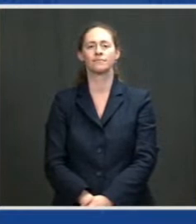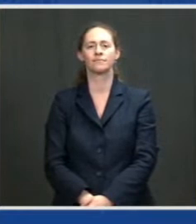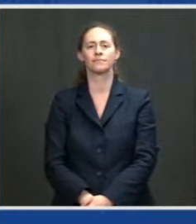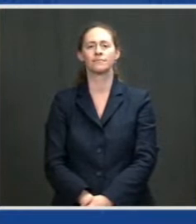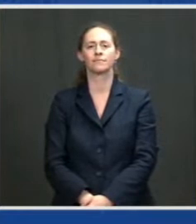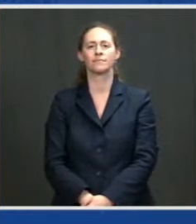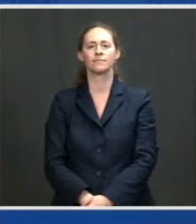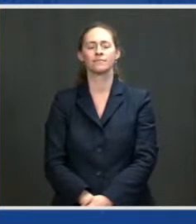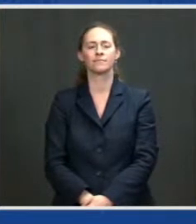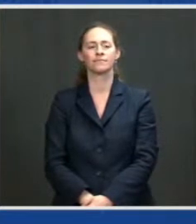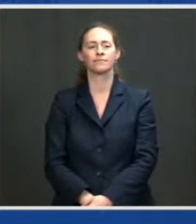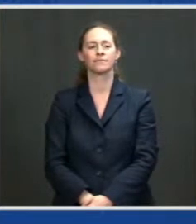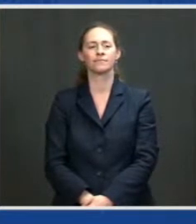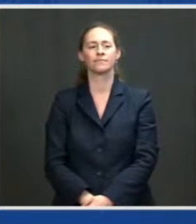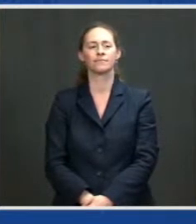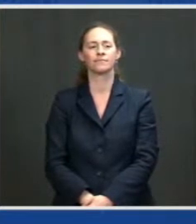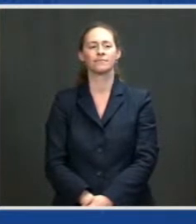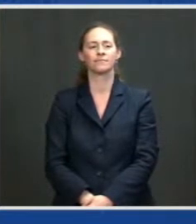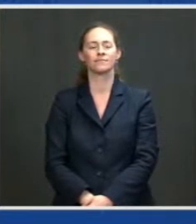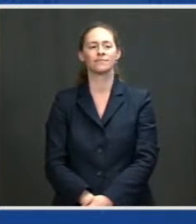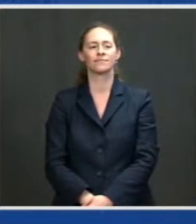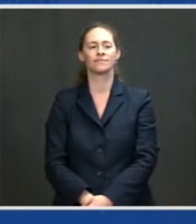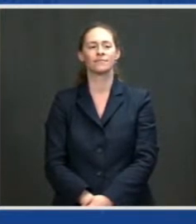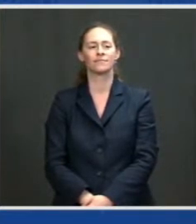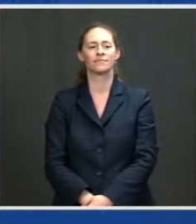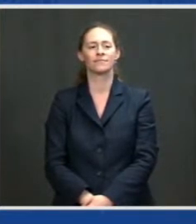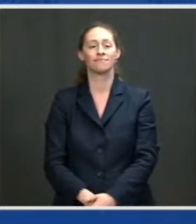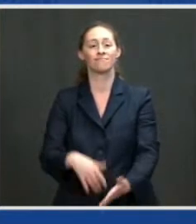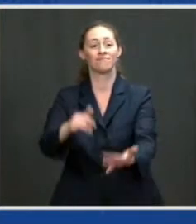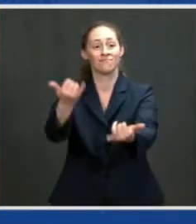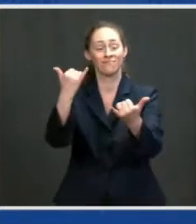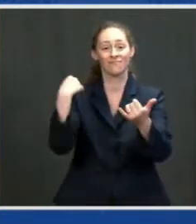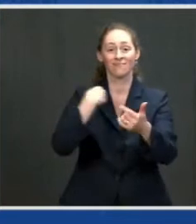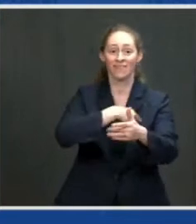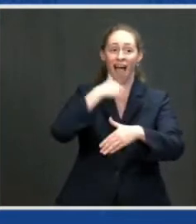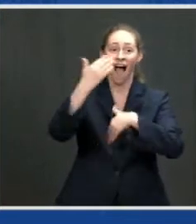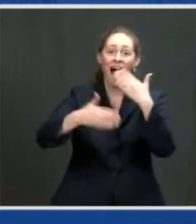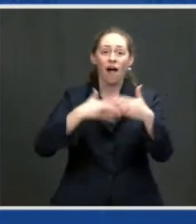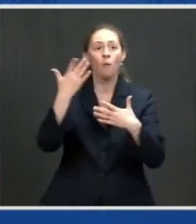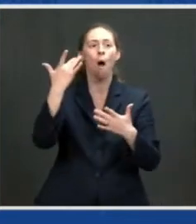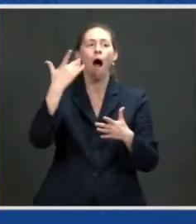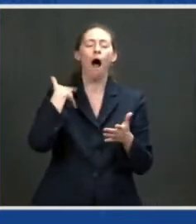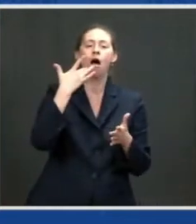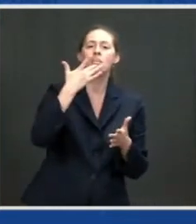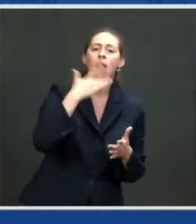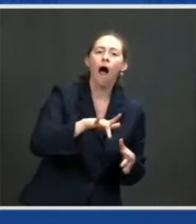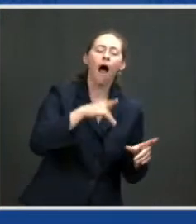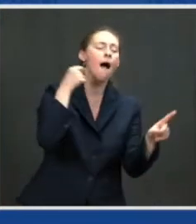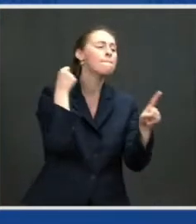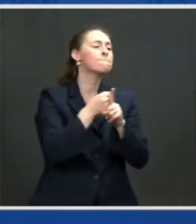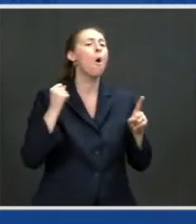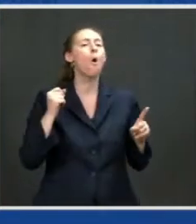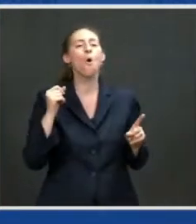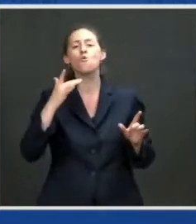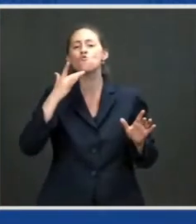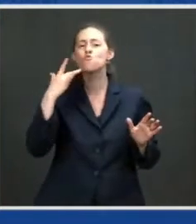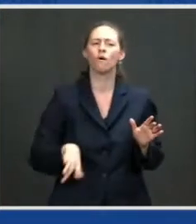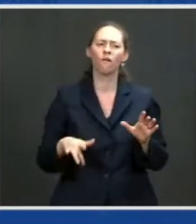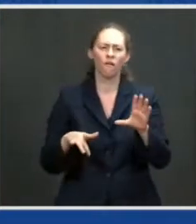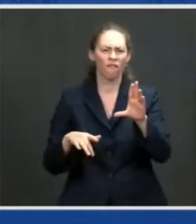And that wasn't an accident. It wasn't luck. It happened for two reasons.